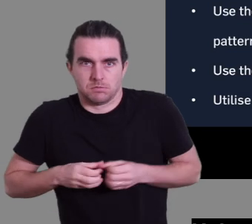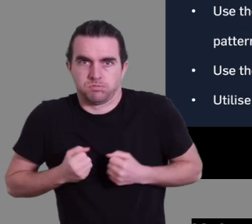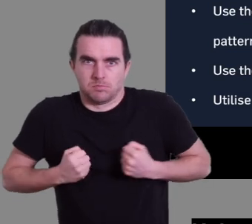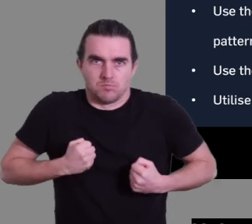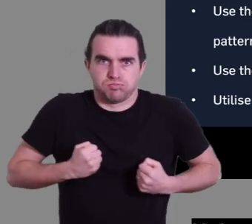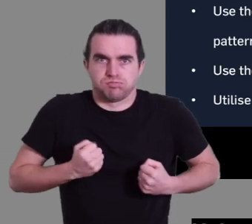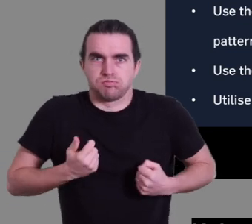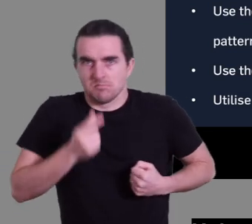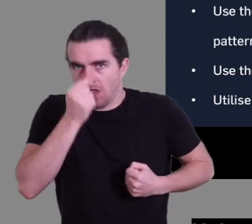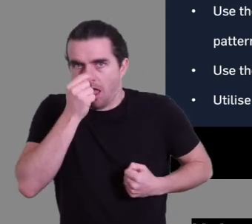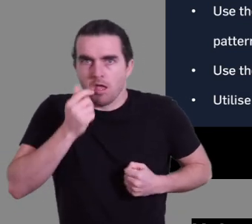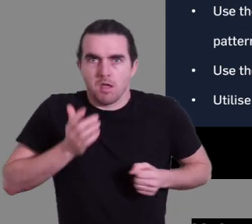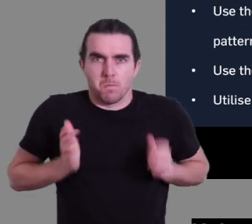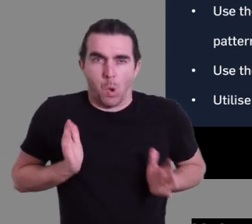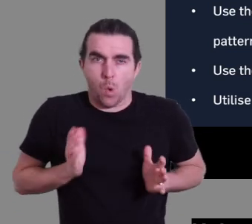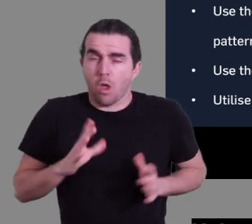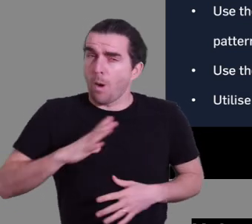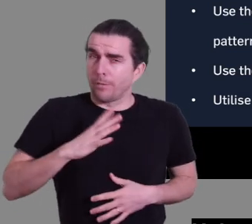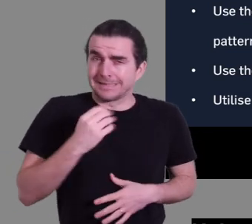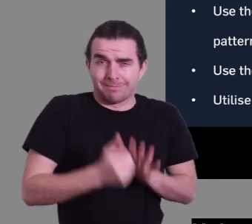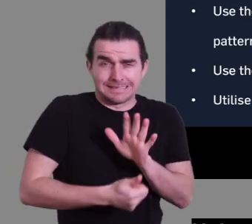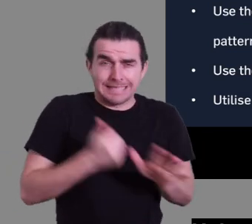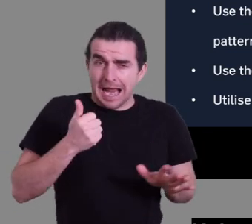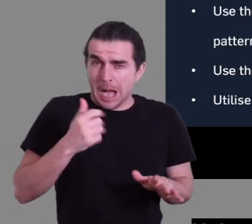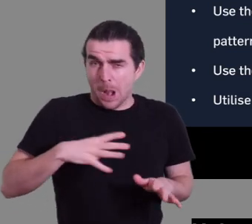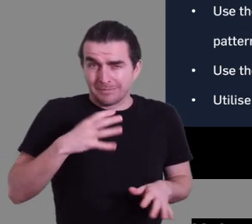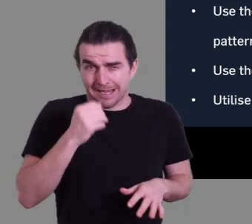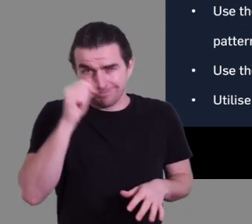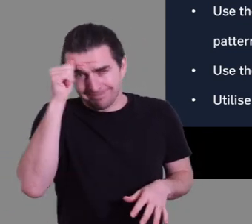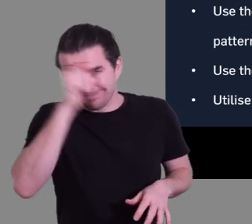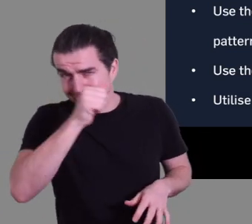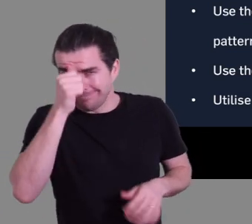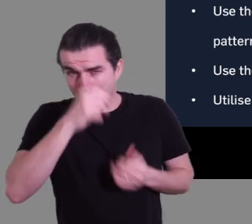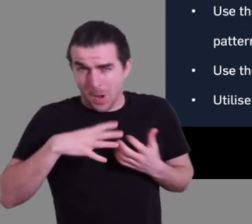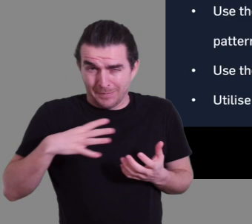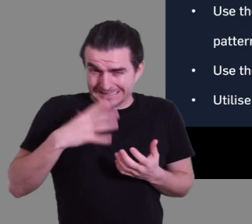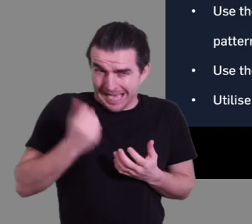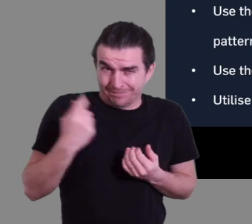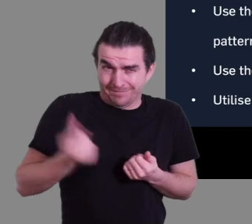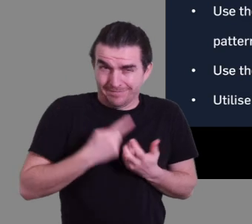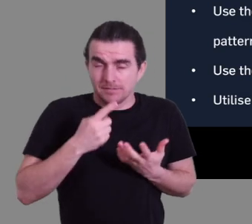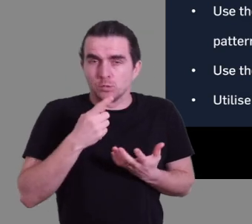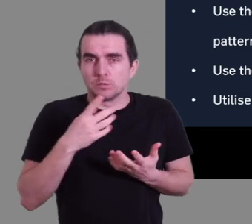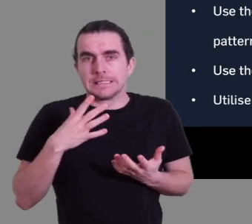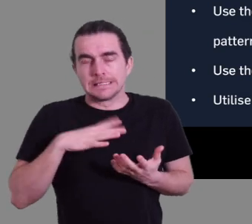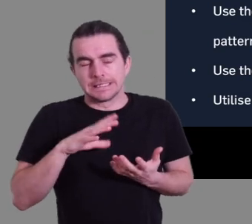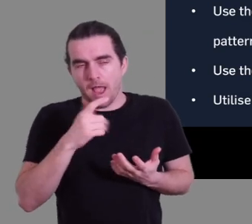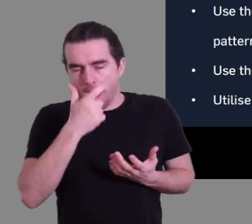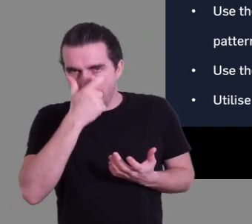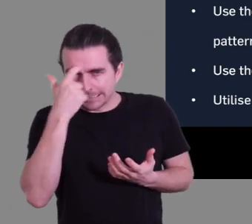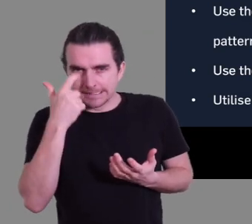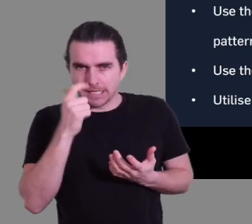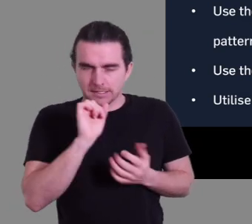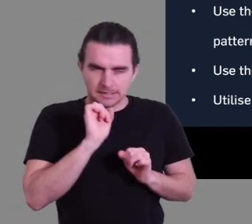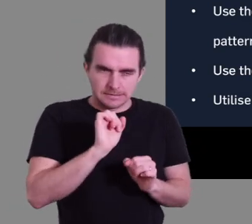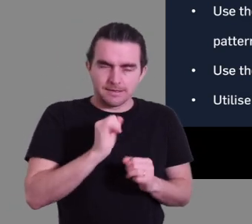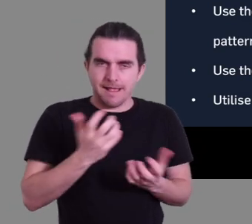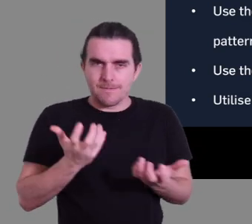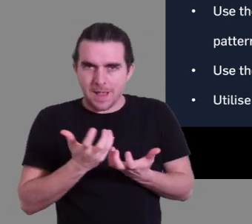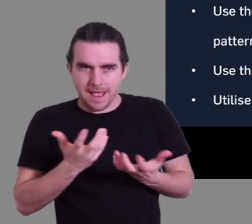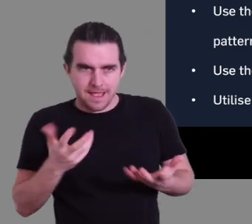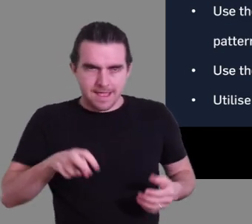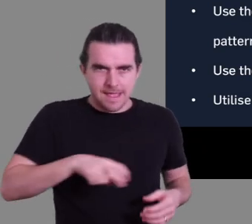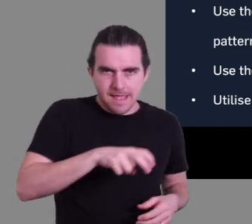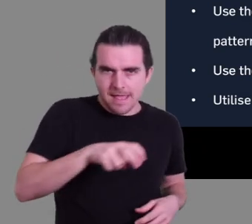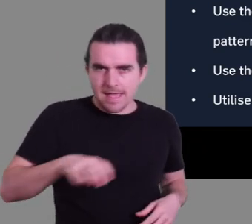the skills, which means he could think ahead. So then it was a case of understanding the key factors of